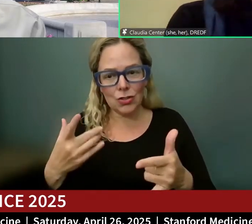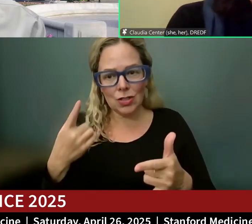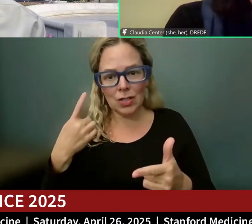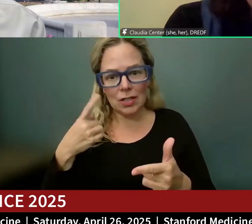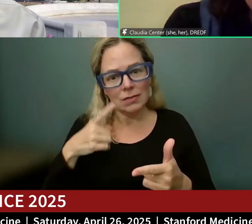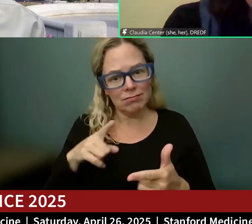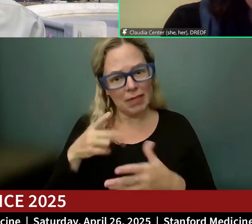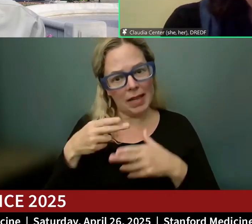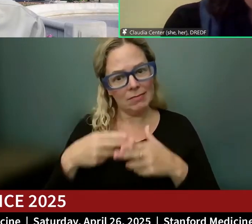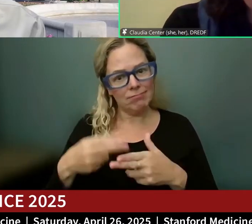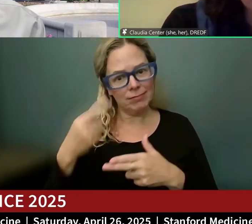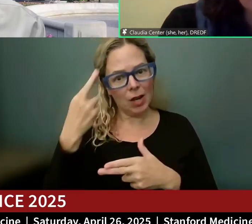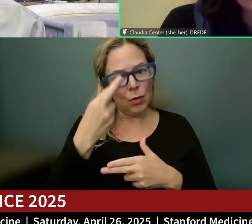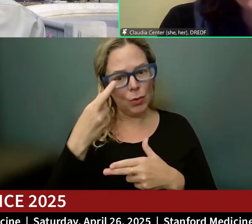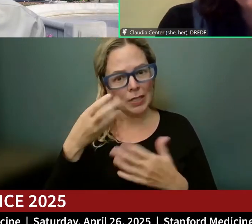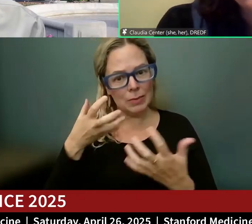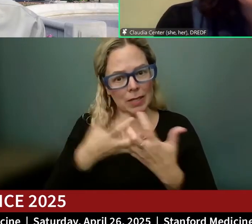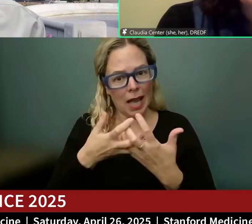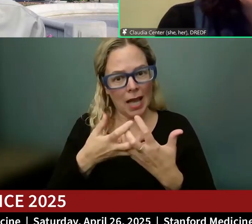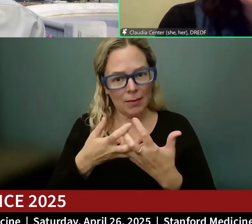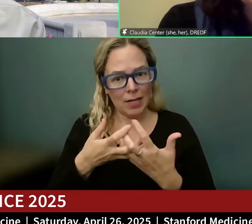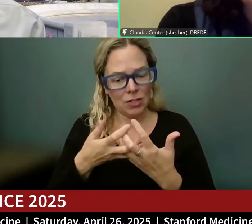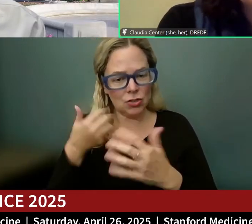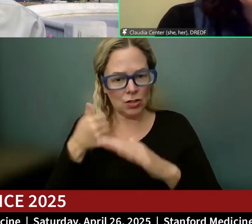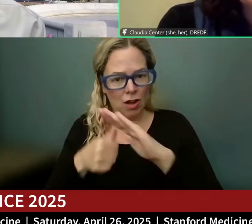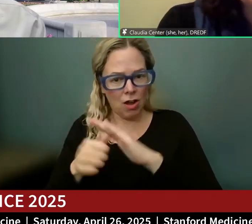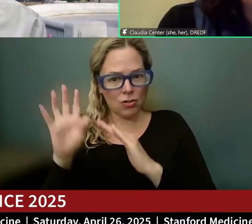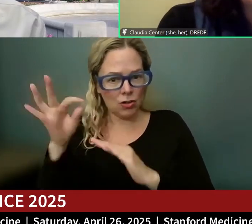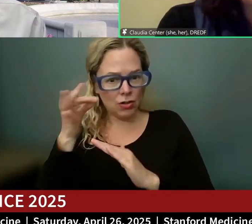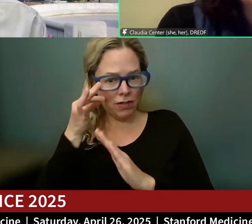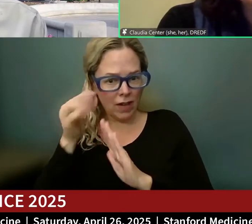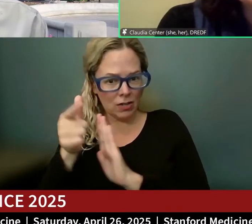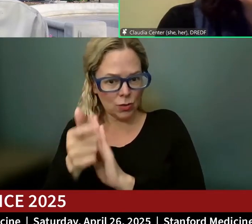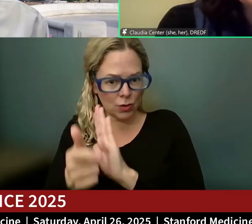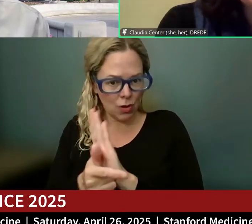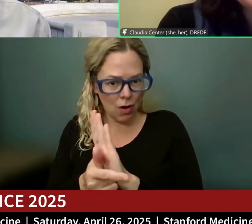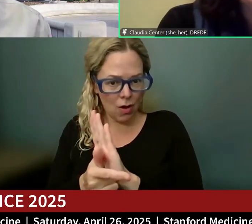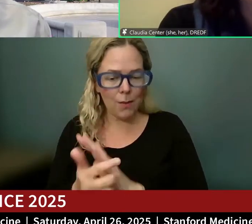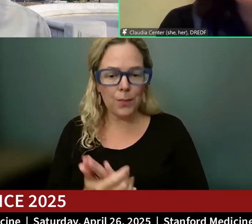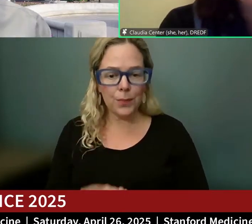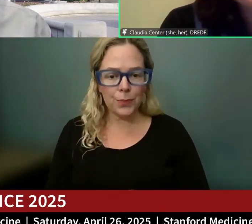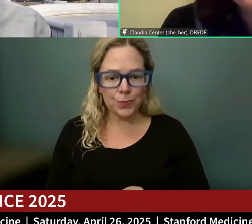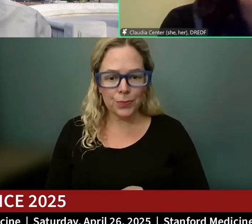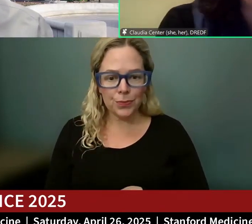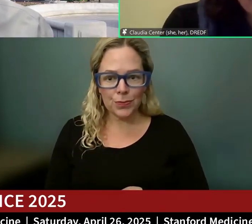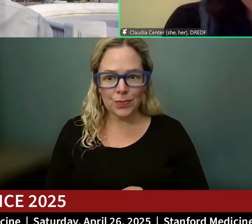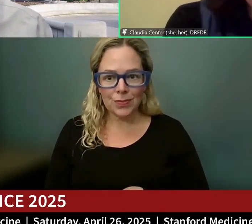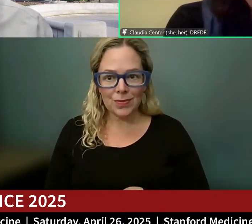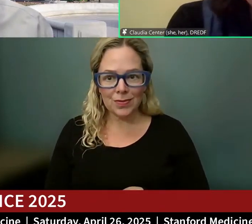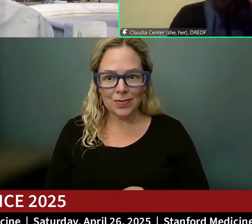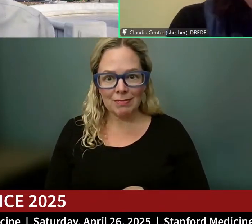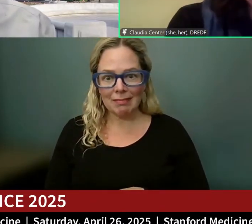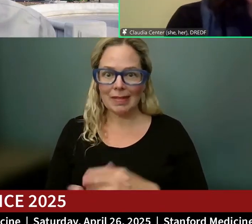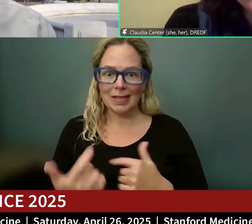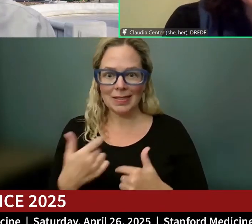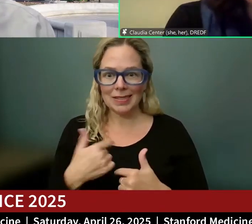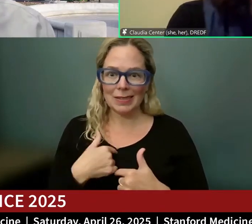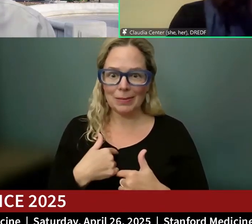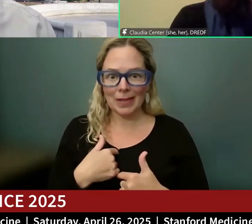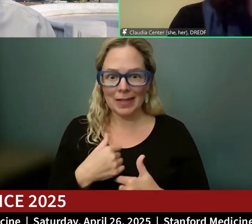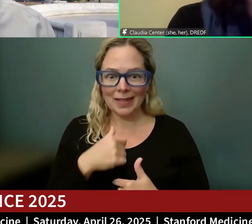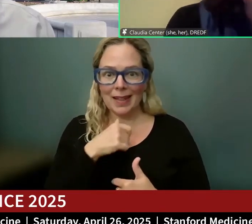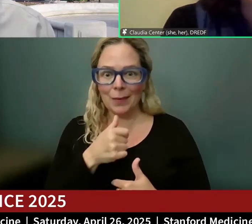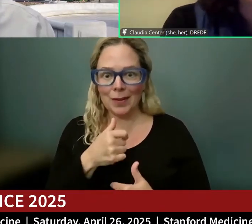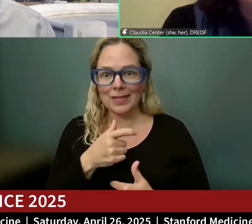reasonable accommodation under federal law. And they, to me, they weren't even that like